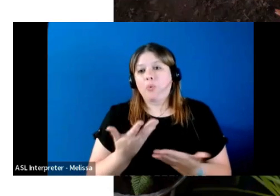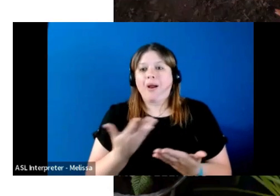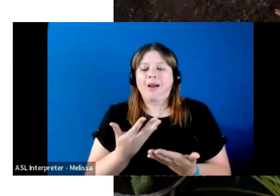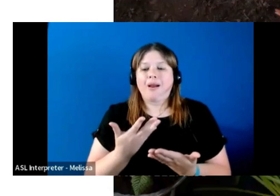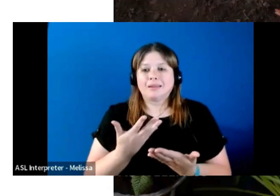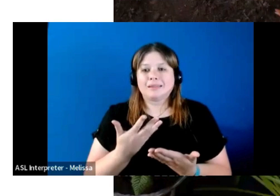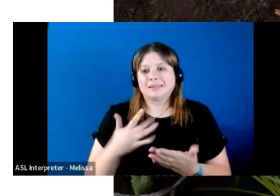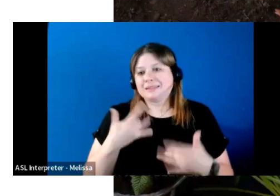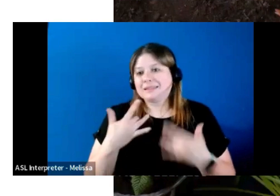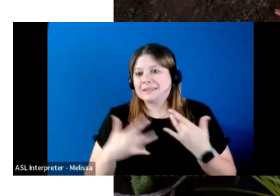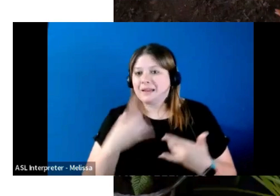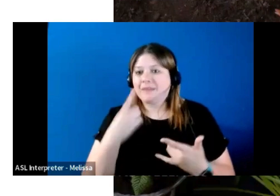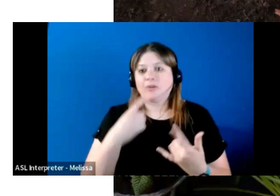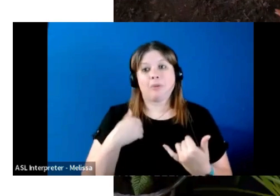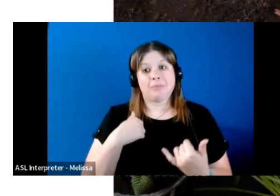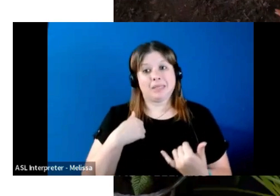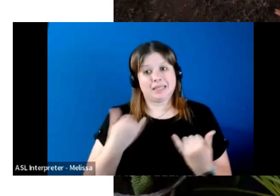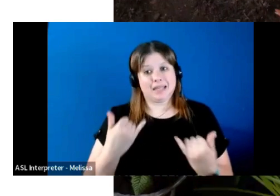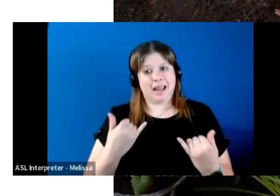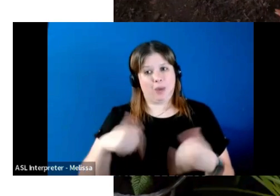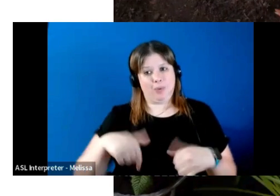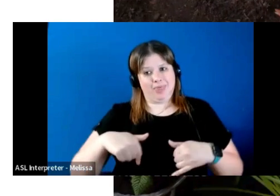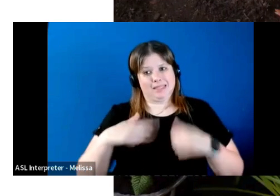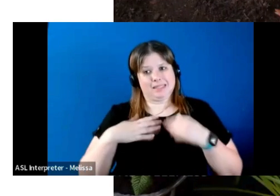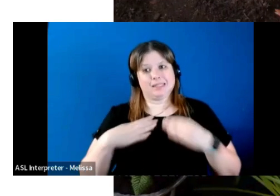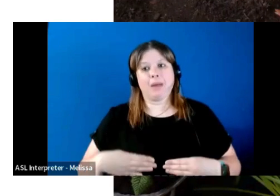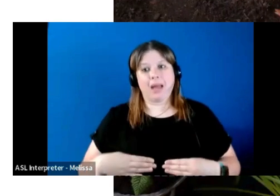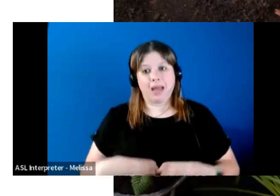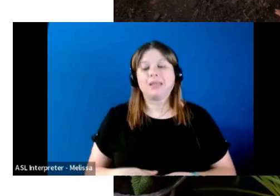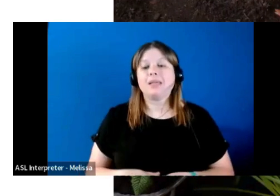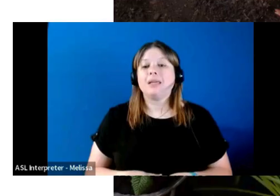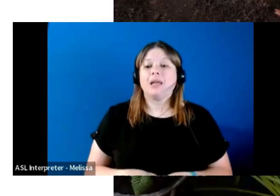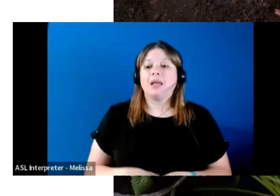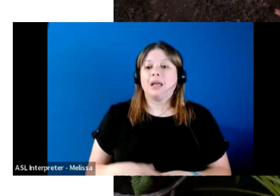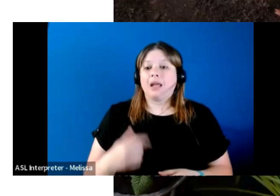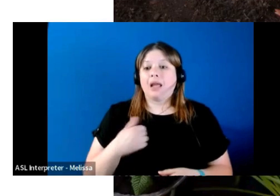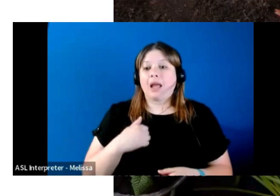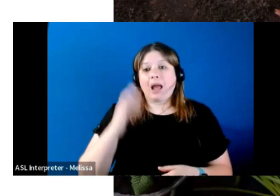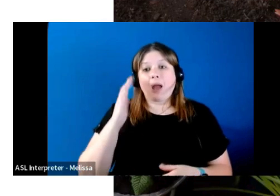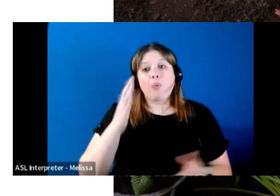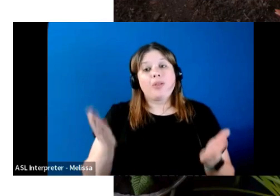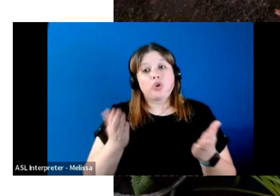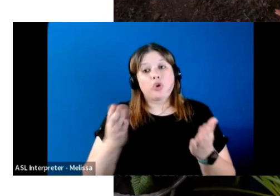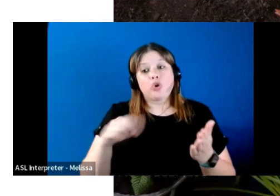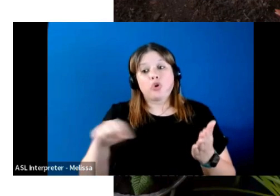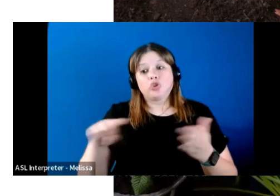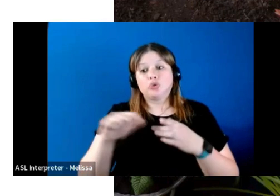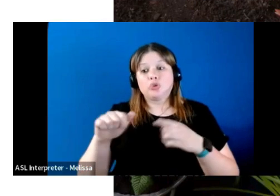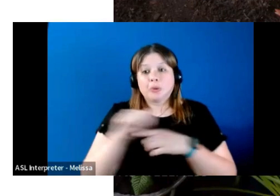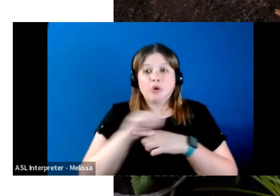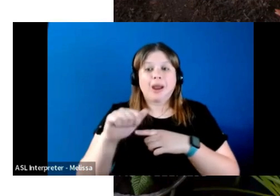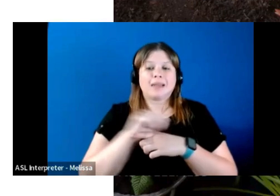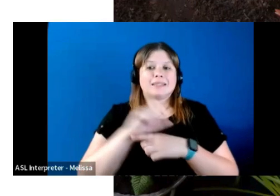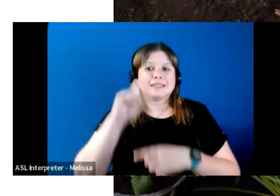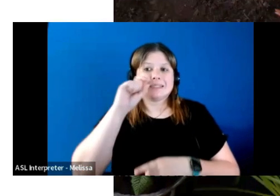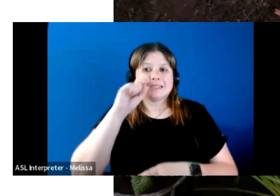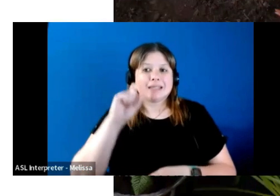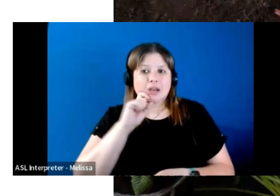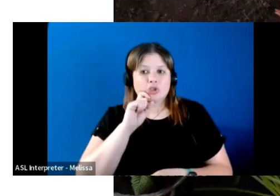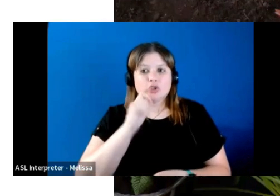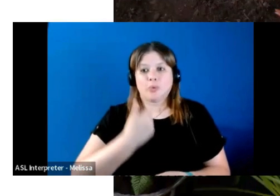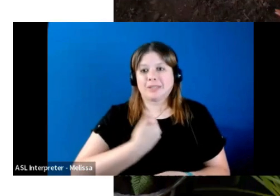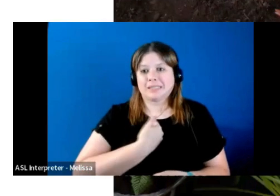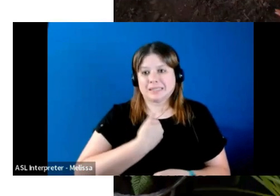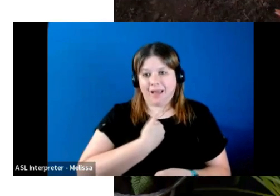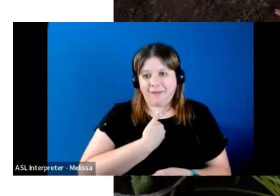this body now. And I'm also going to encourage you to practice sexual